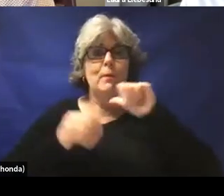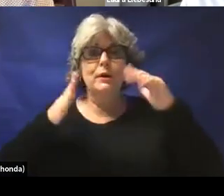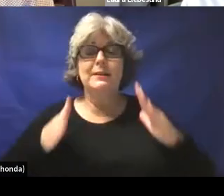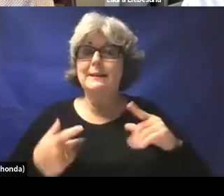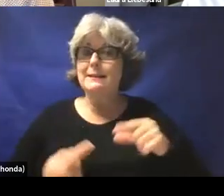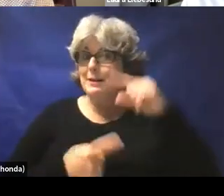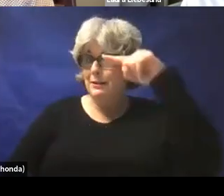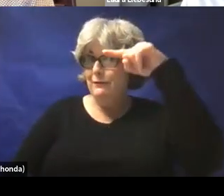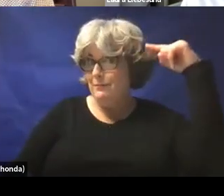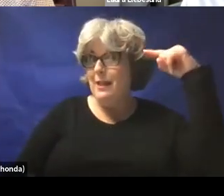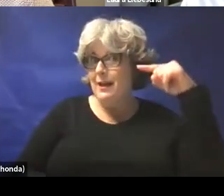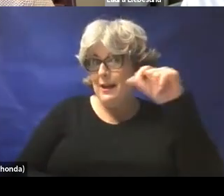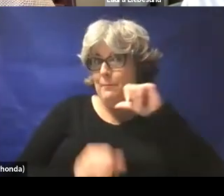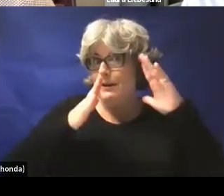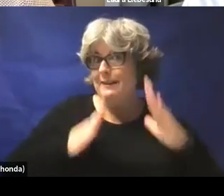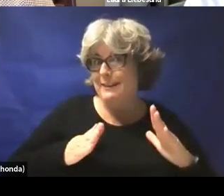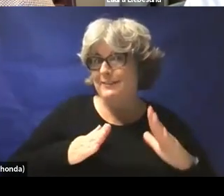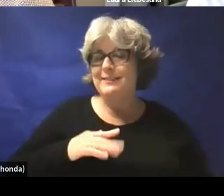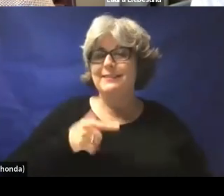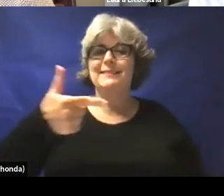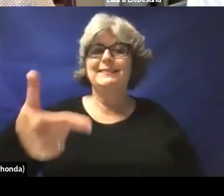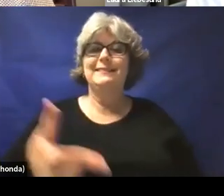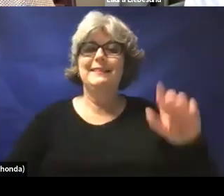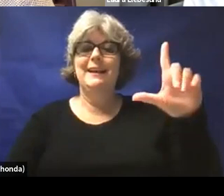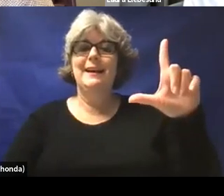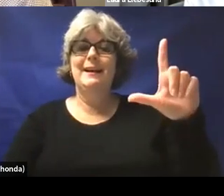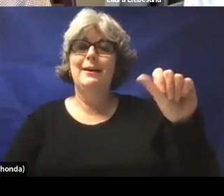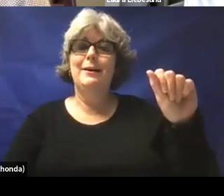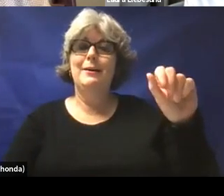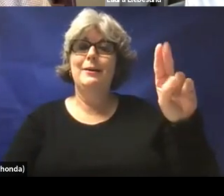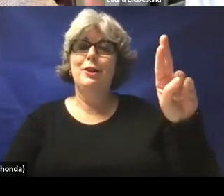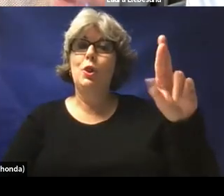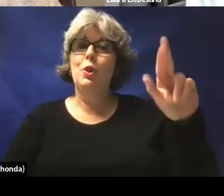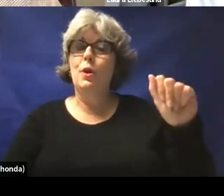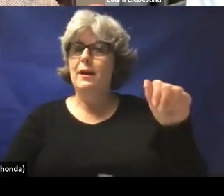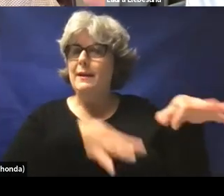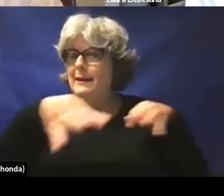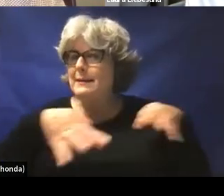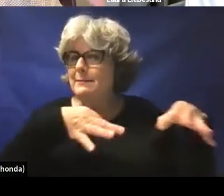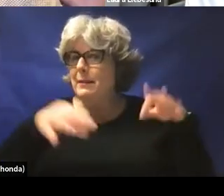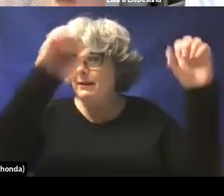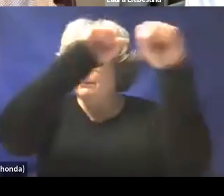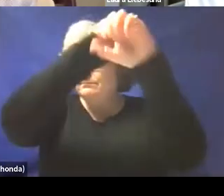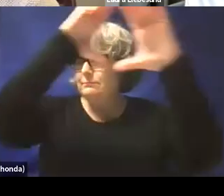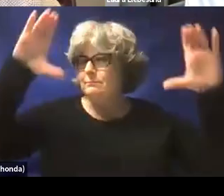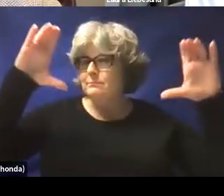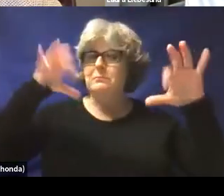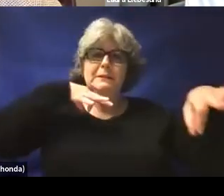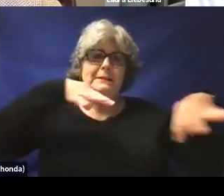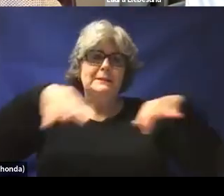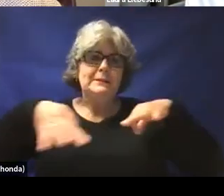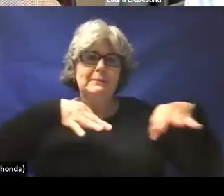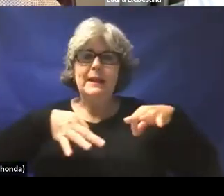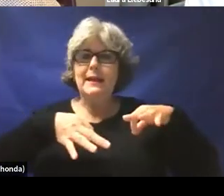Black bartenders. And so I'm going to turn it over to my colleague, Laura, now, who's going to talk about what that community looks like and what we heard from